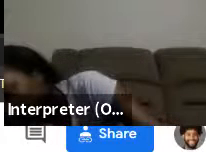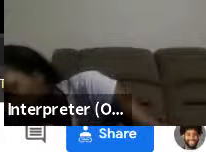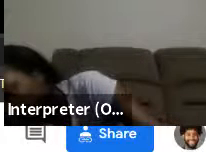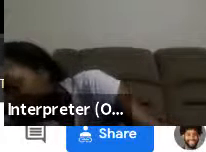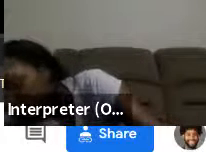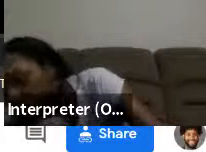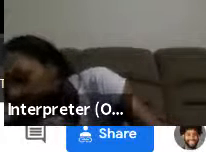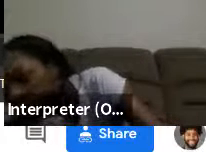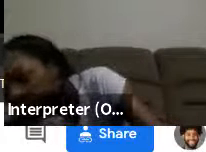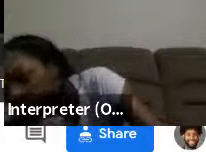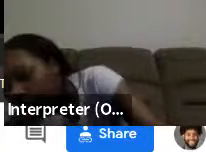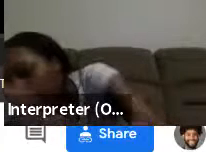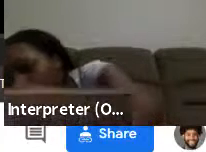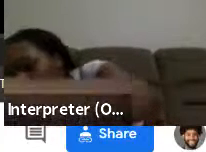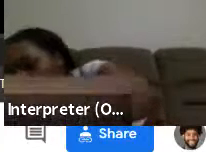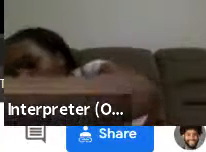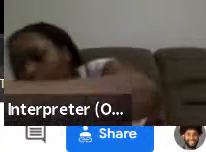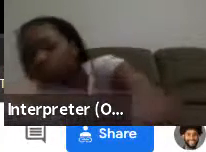Is there a second?